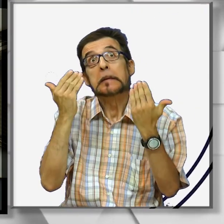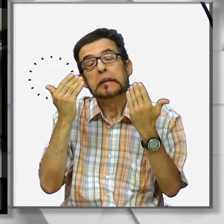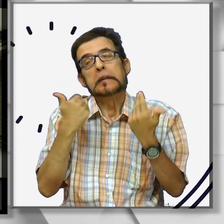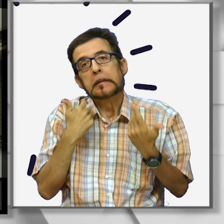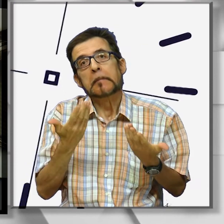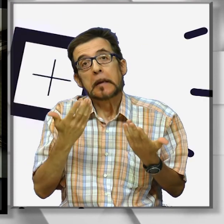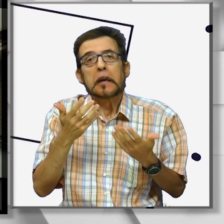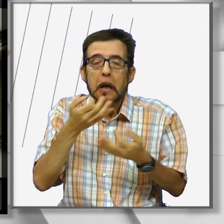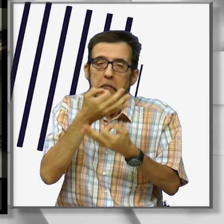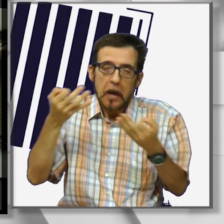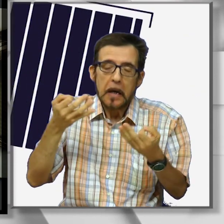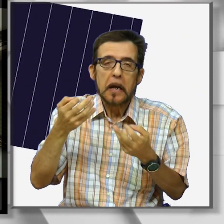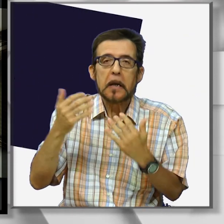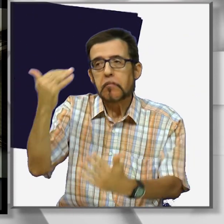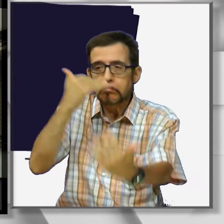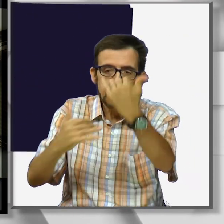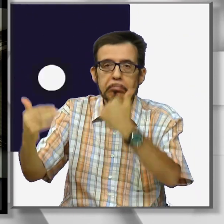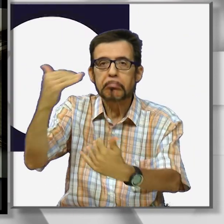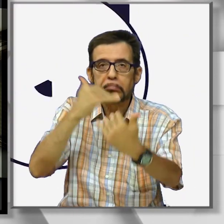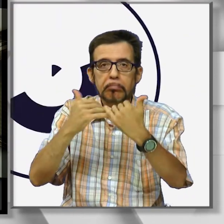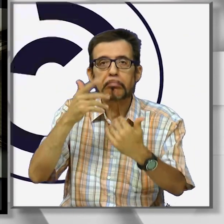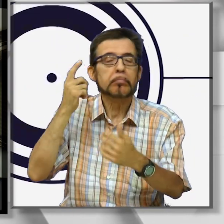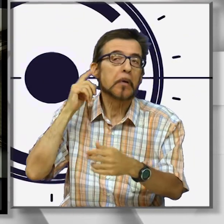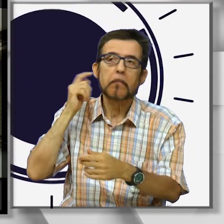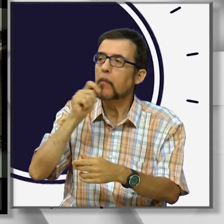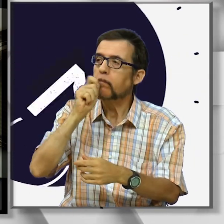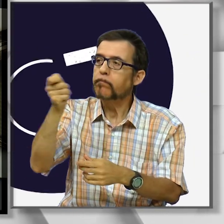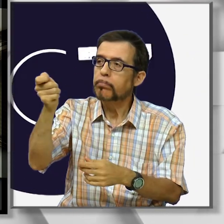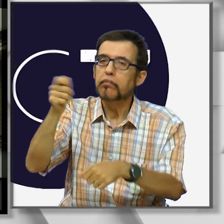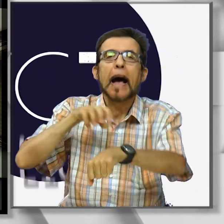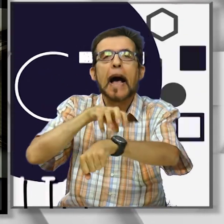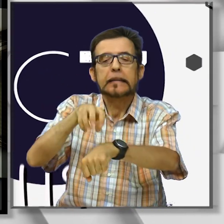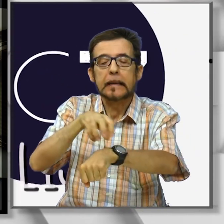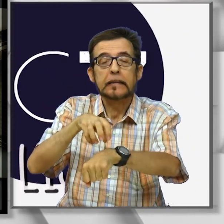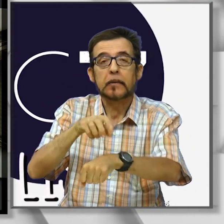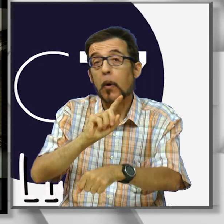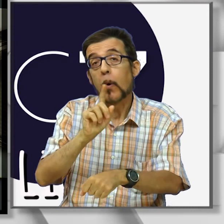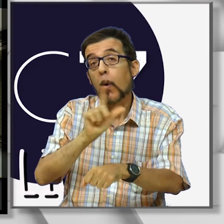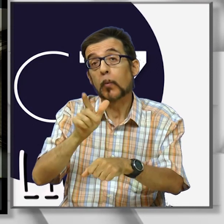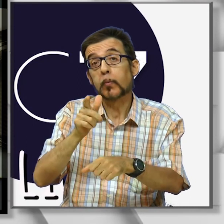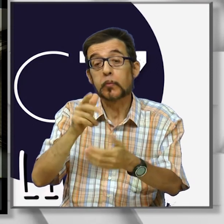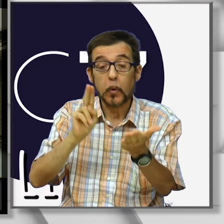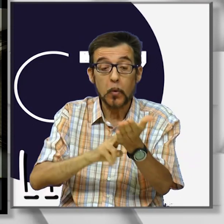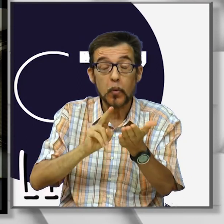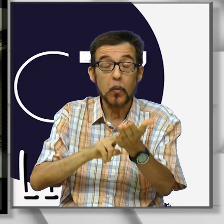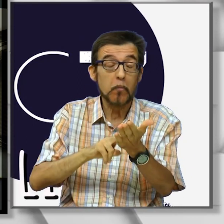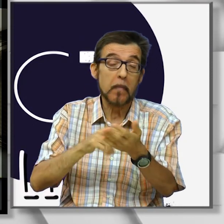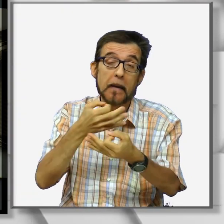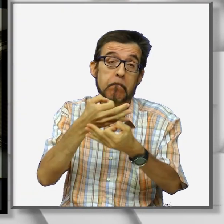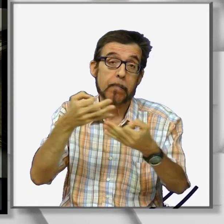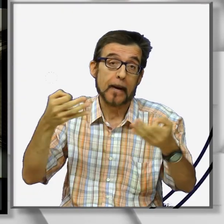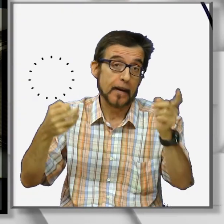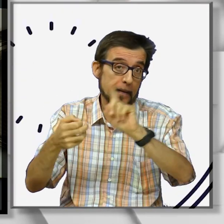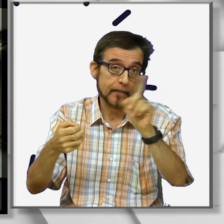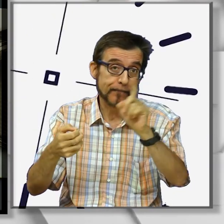well, the Assessor of Competence of the region of Sardegna. But not everything, according to data, is that they coming out of